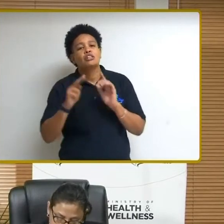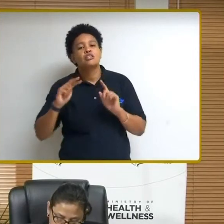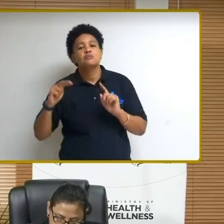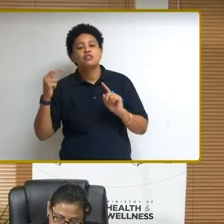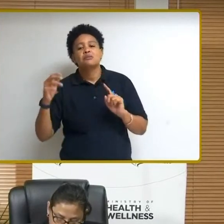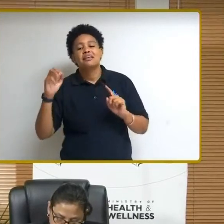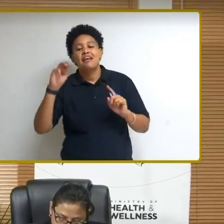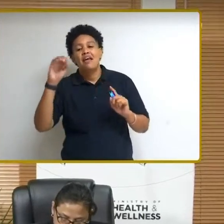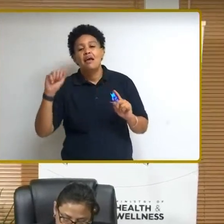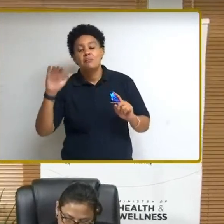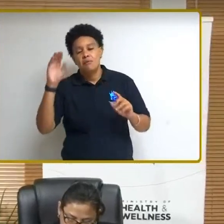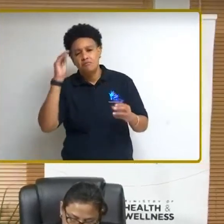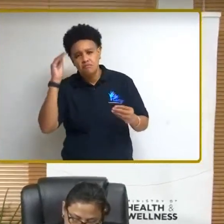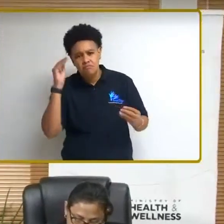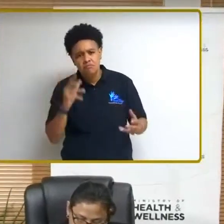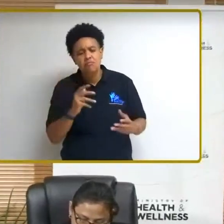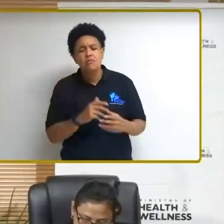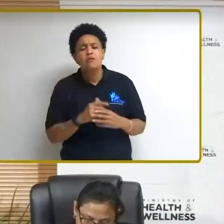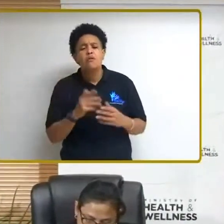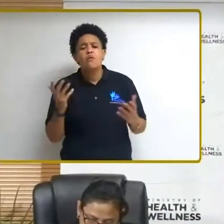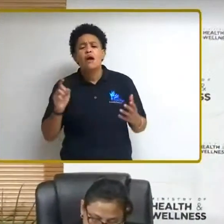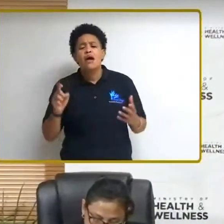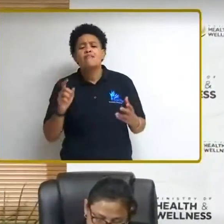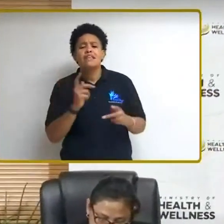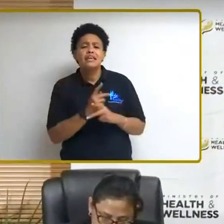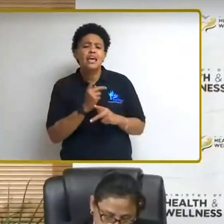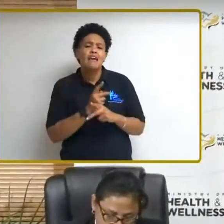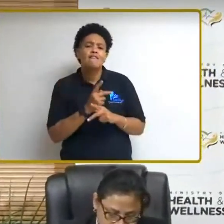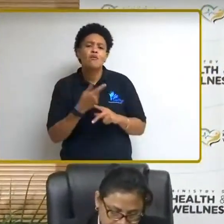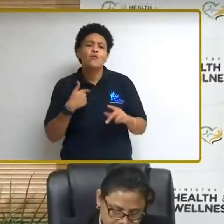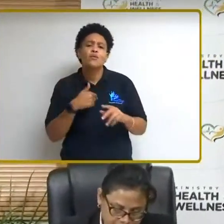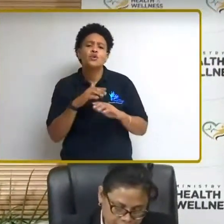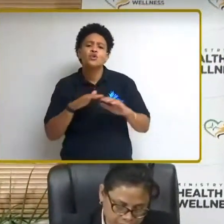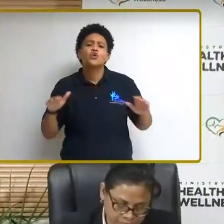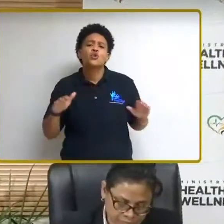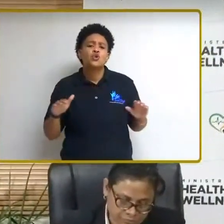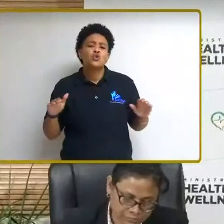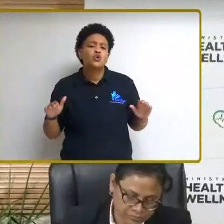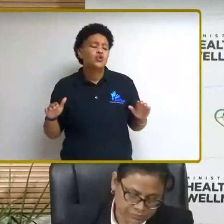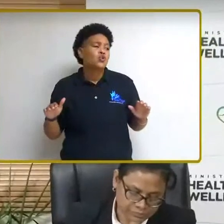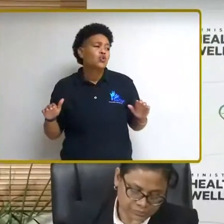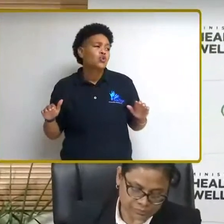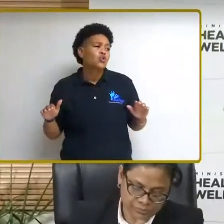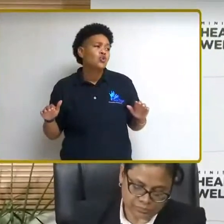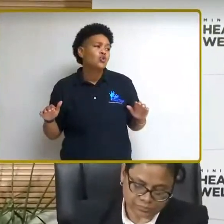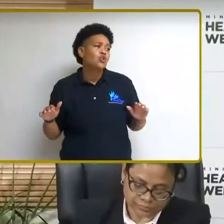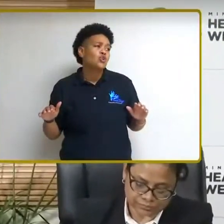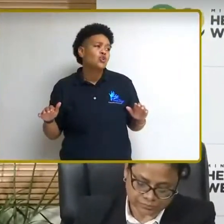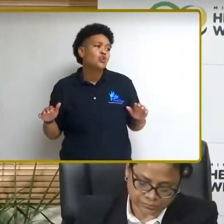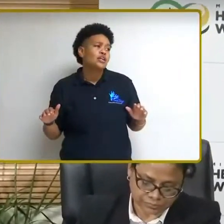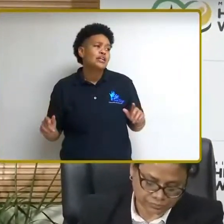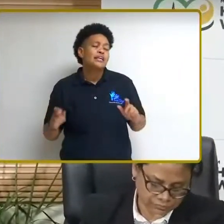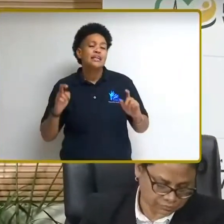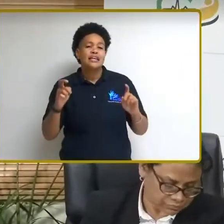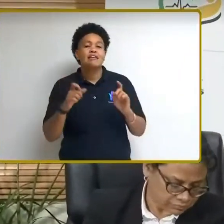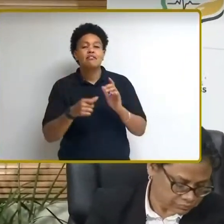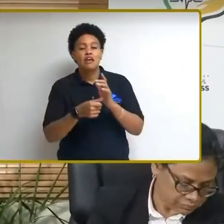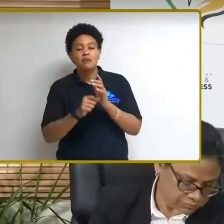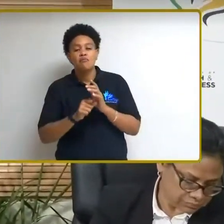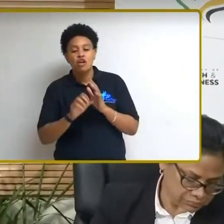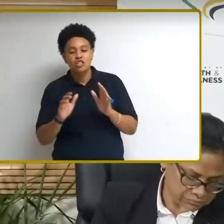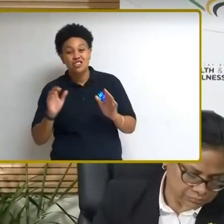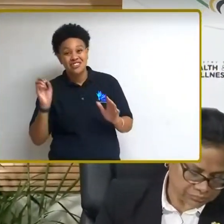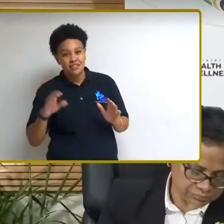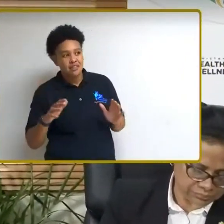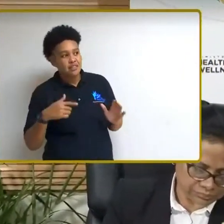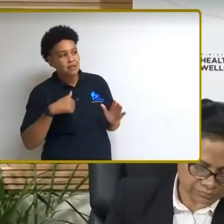Emma, one has to be careful that we do not give the impression, and